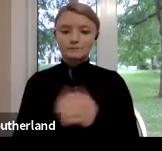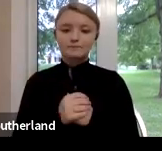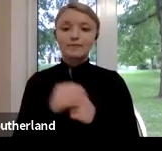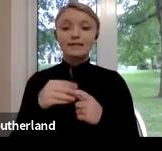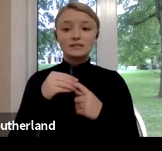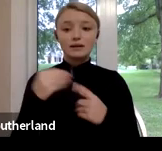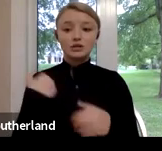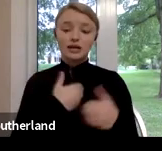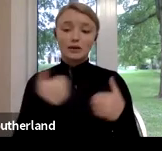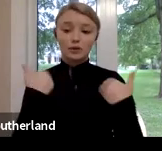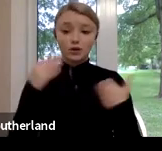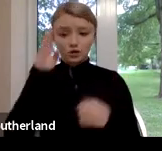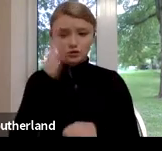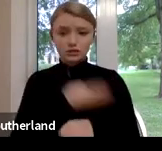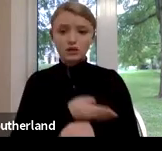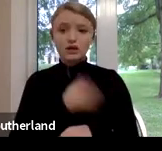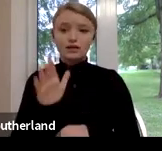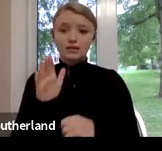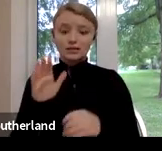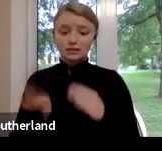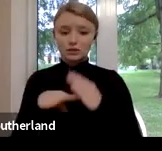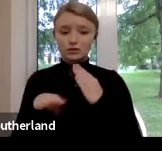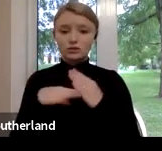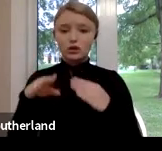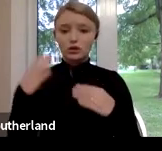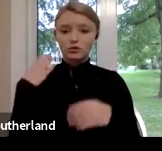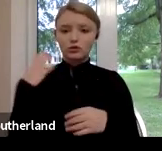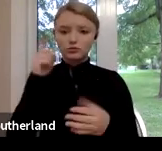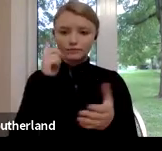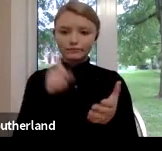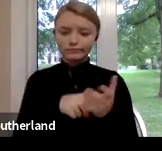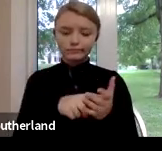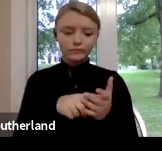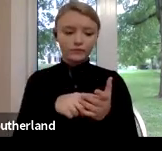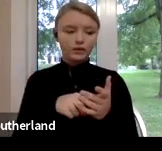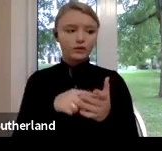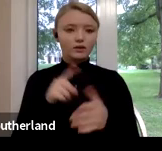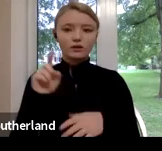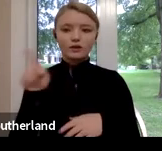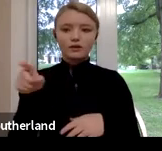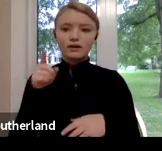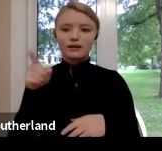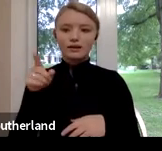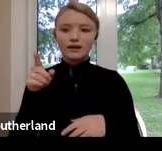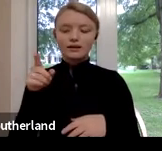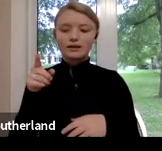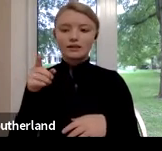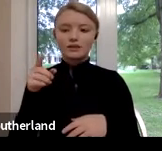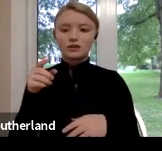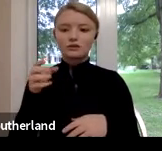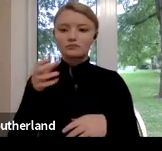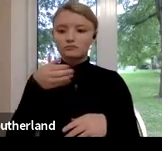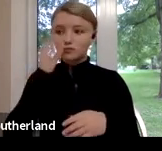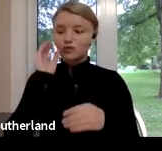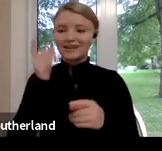son, his soccer coach noticed, he'd take a pouch with him and drink it right before the